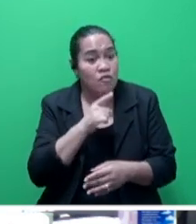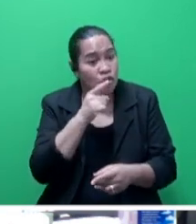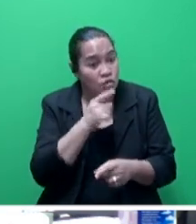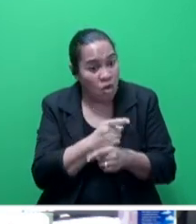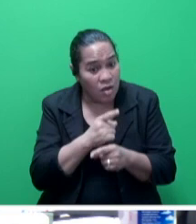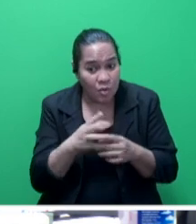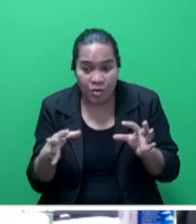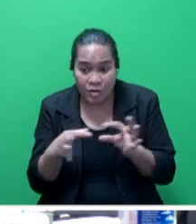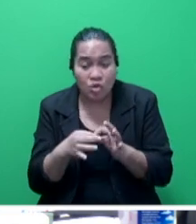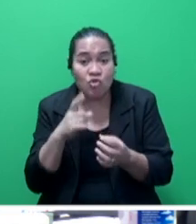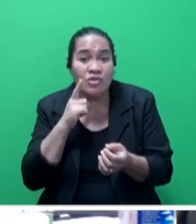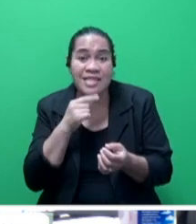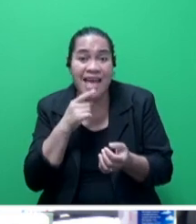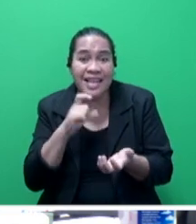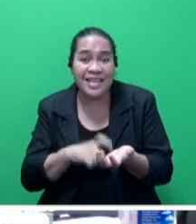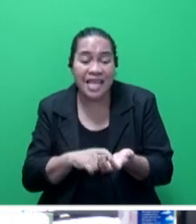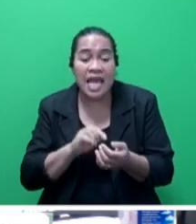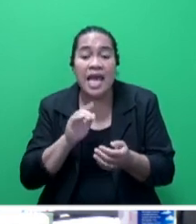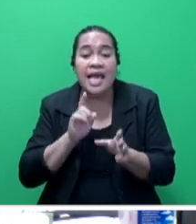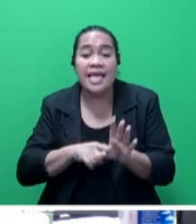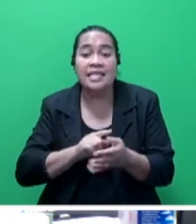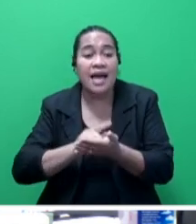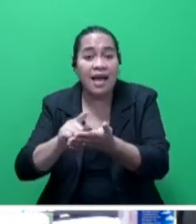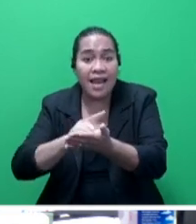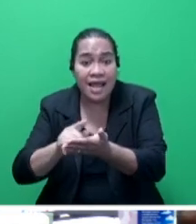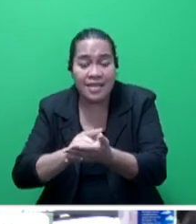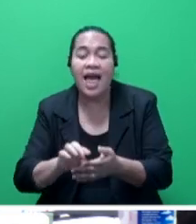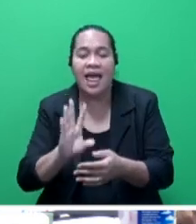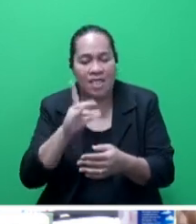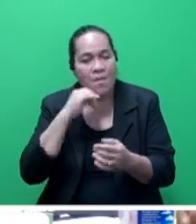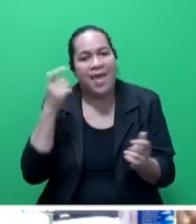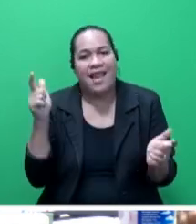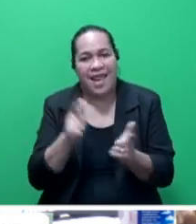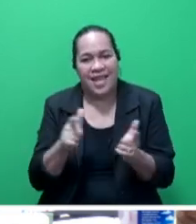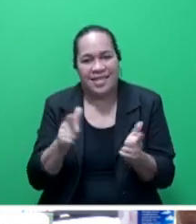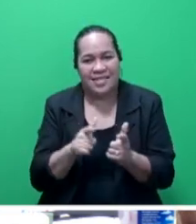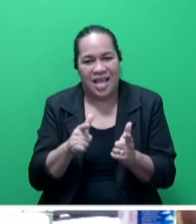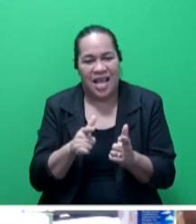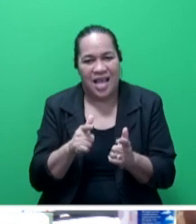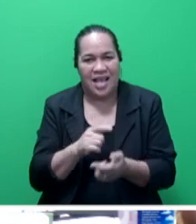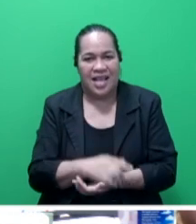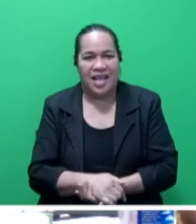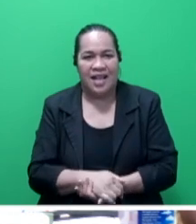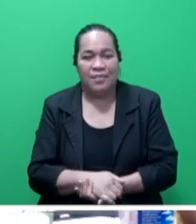that to the debt level, in the years to come, there will be less of